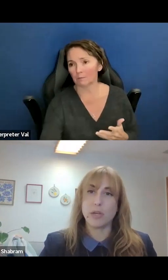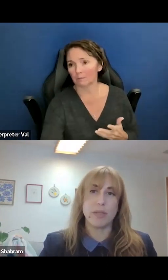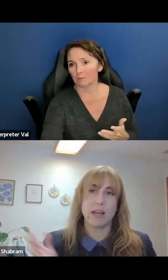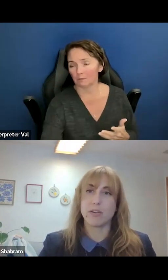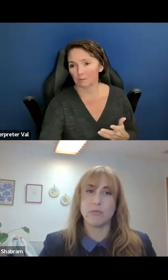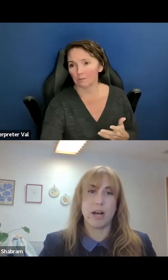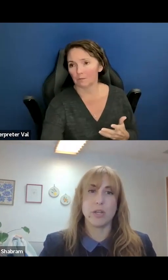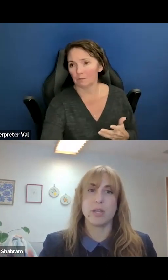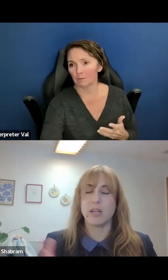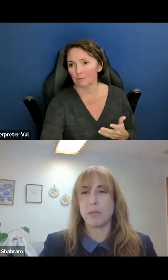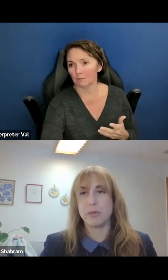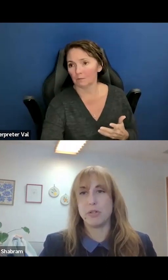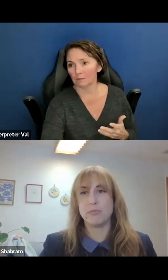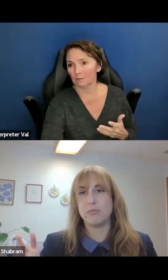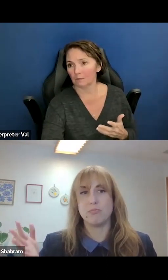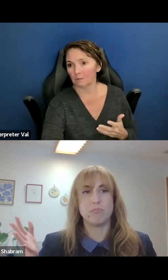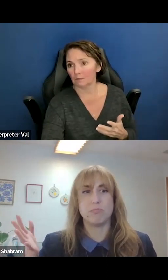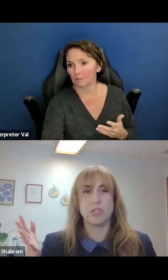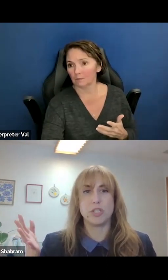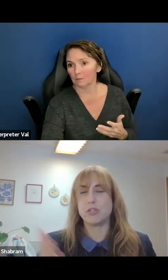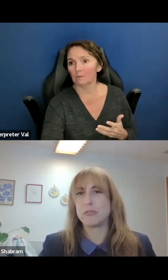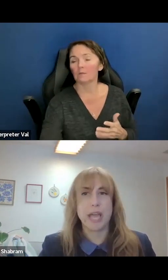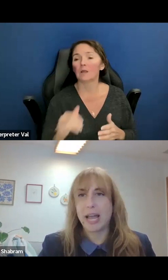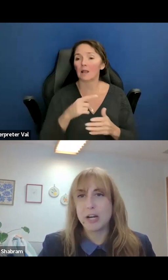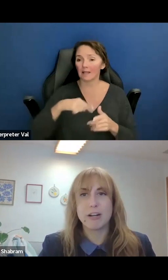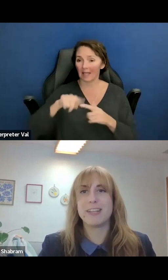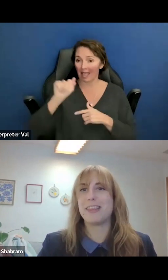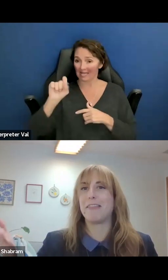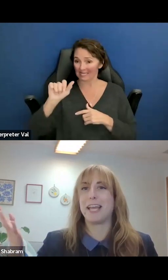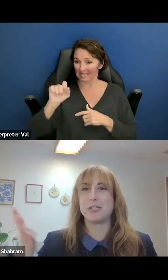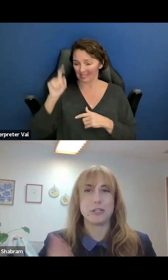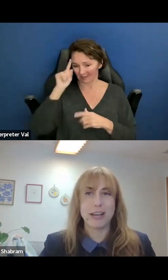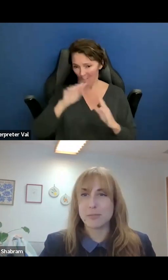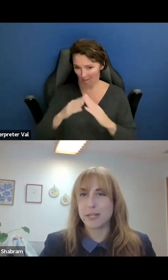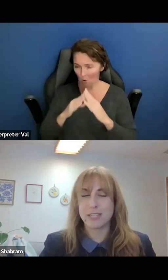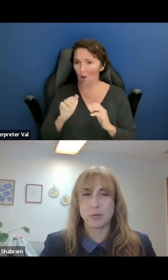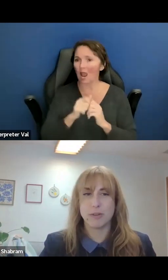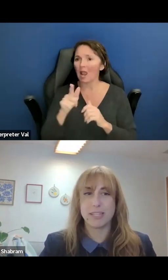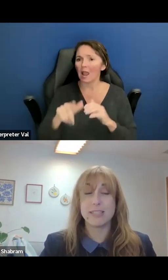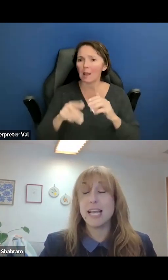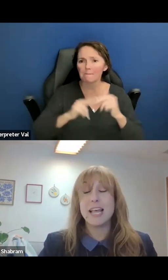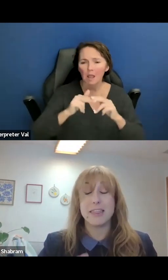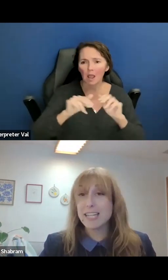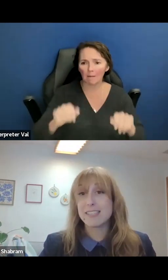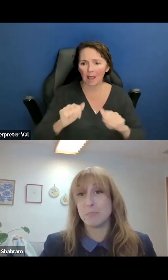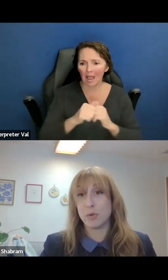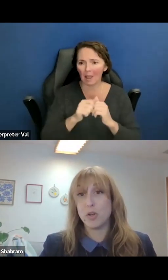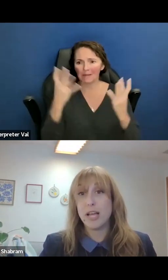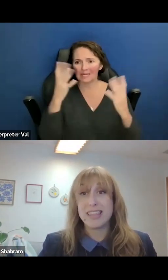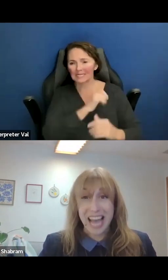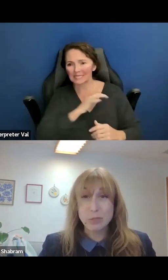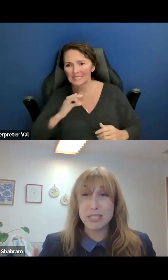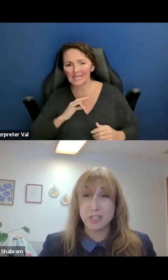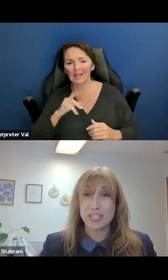shared value, that ethical value that young people deserve care, that they should not experience sexual violence, that is